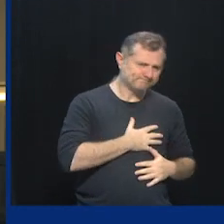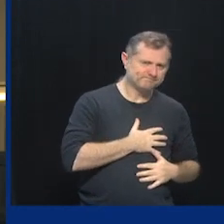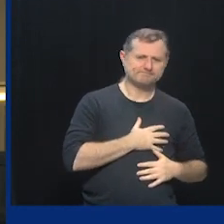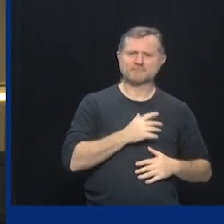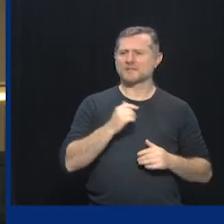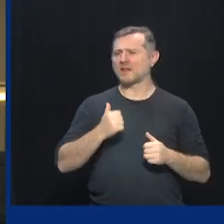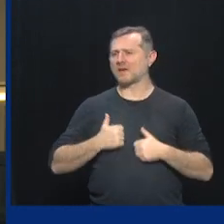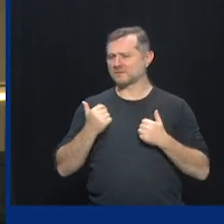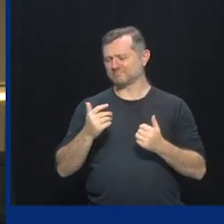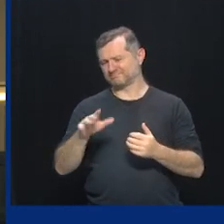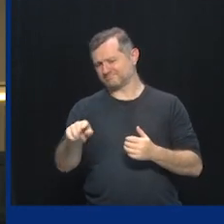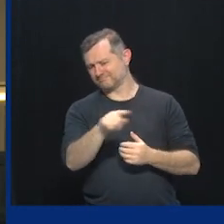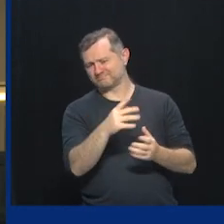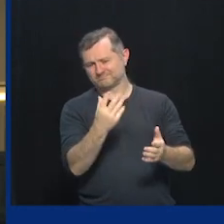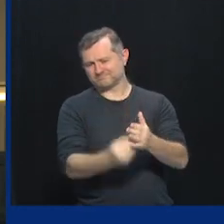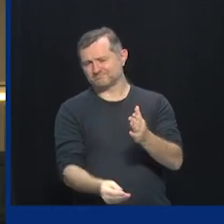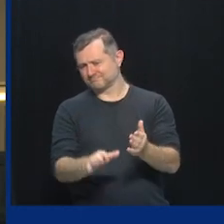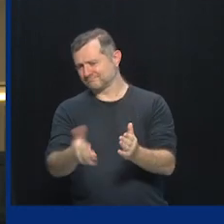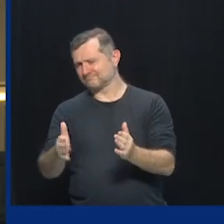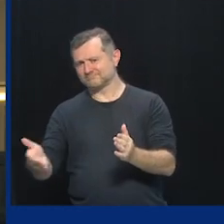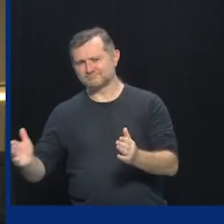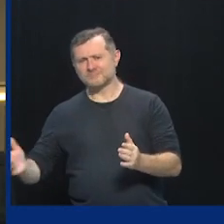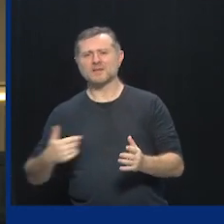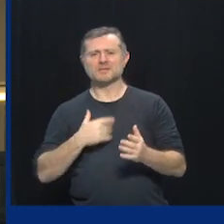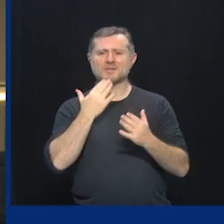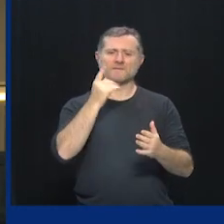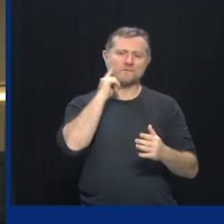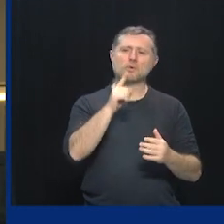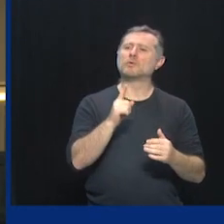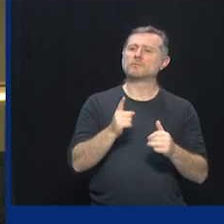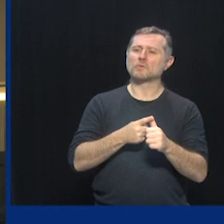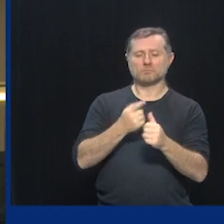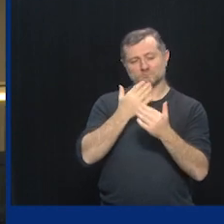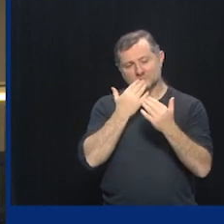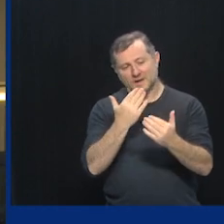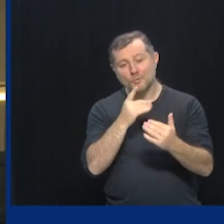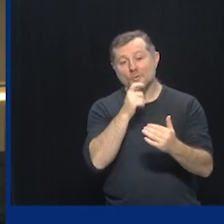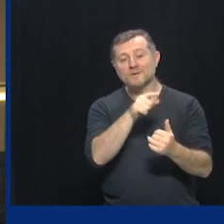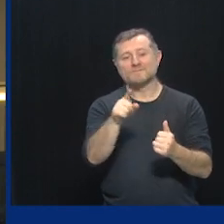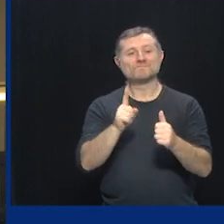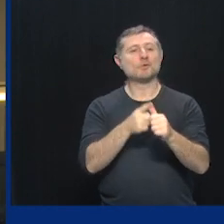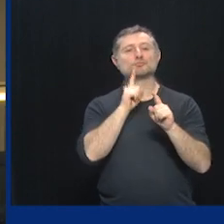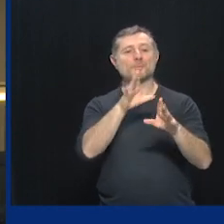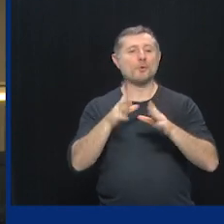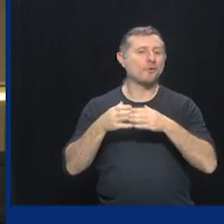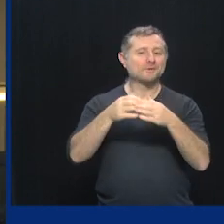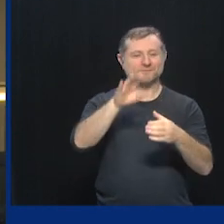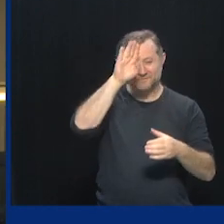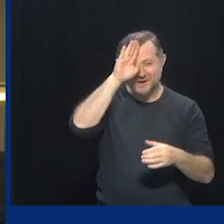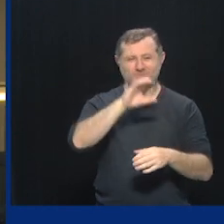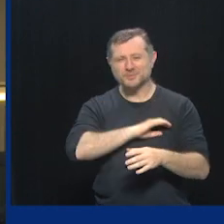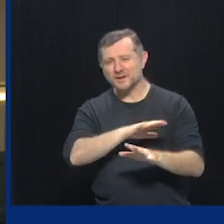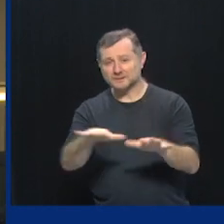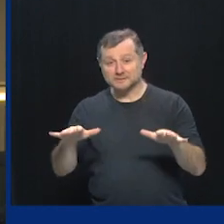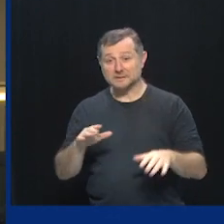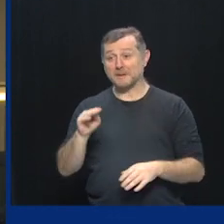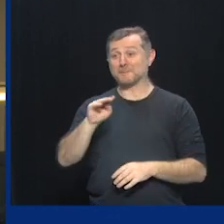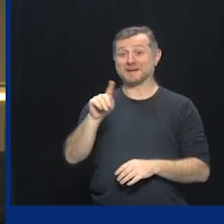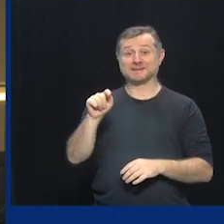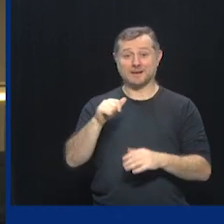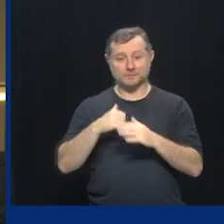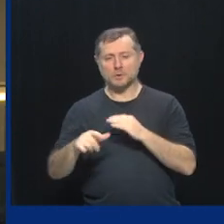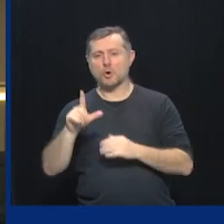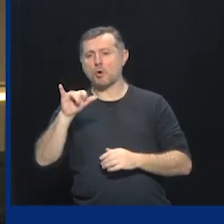thankful for our first responders. We particularly have to thank the MTA and the Long Island Railroad